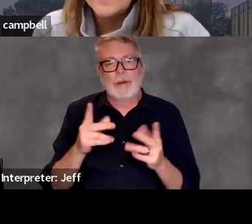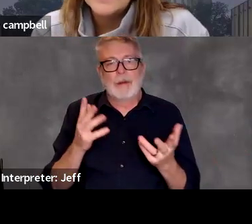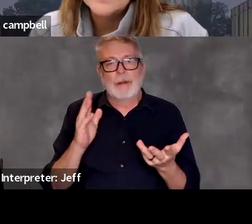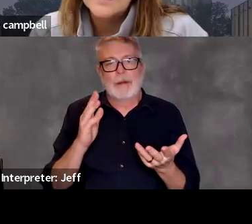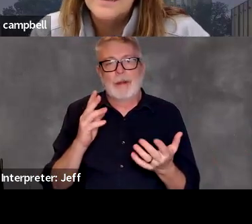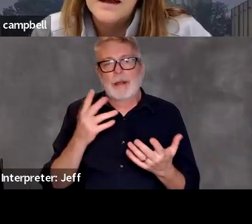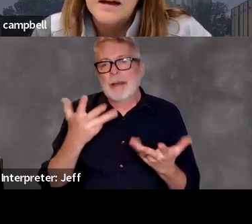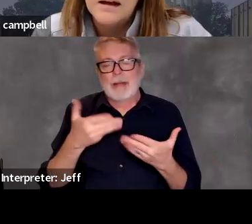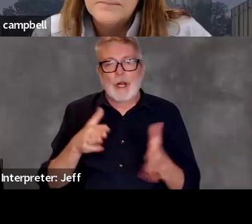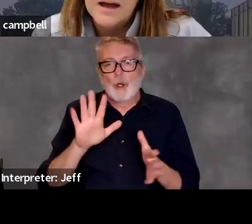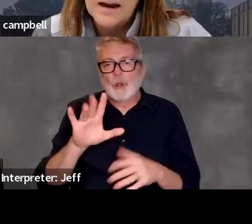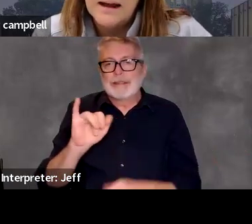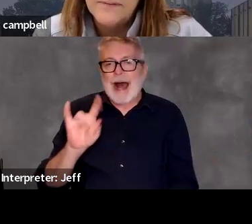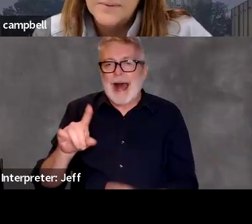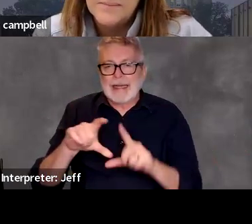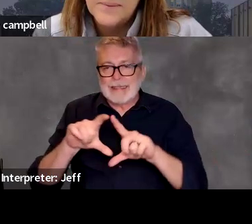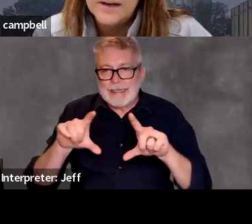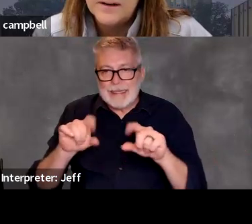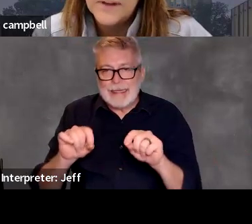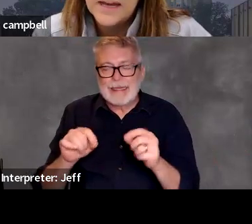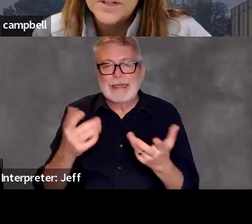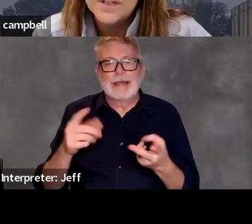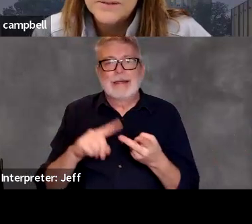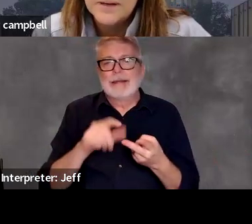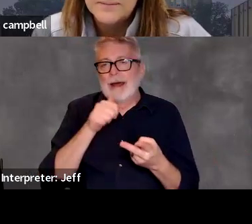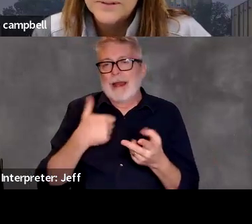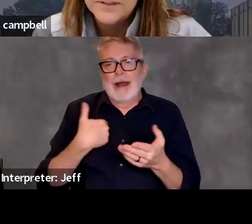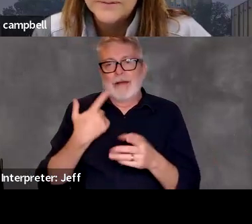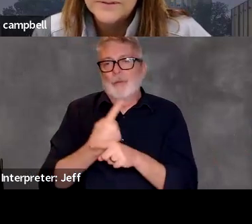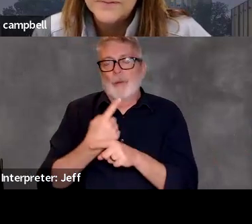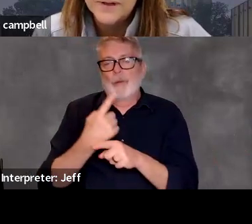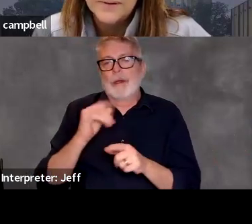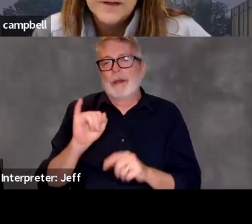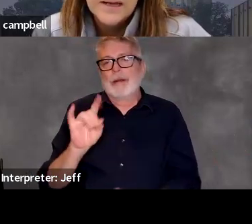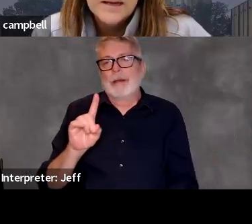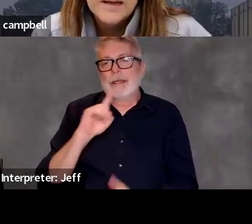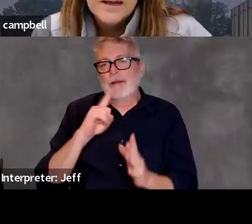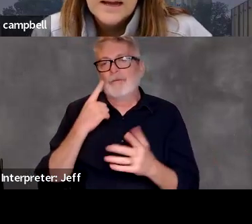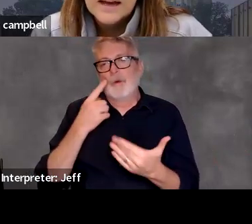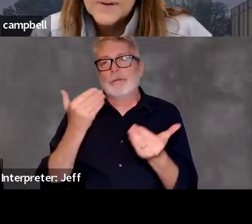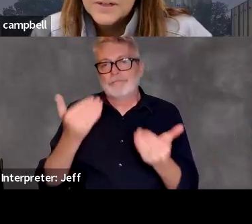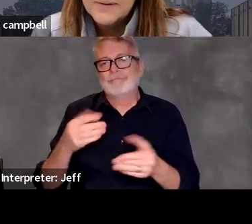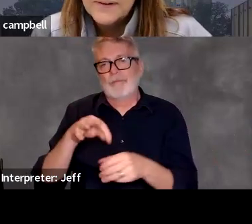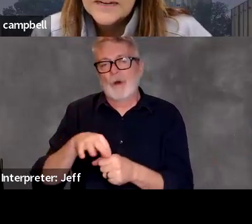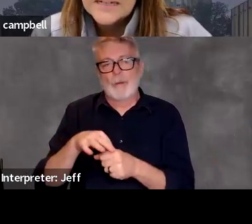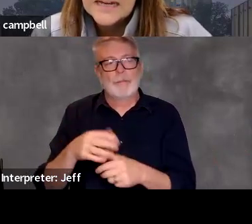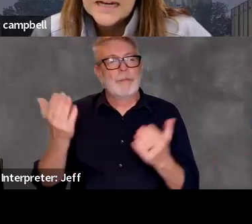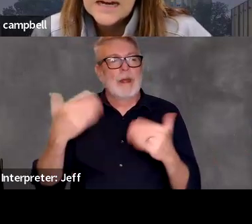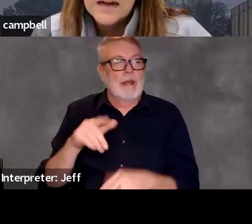their IDs and not have the proper identification to be able to vote. House